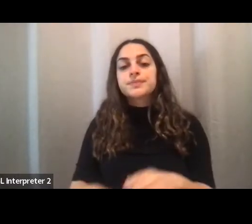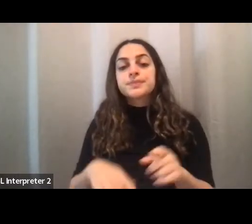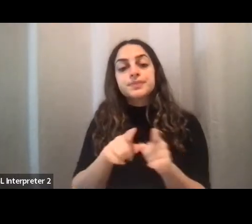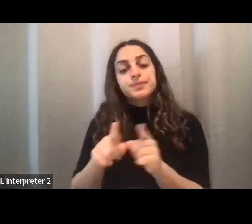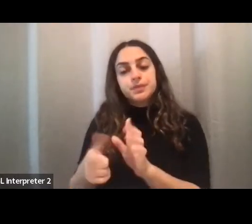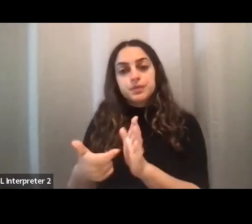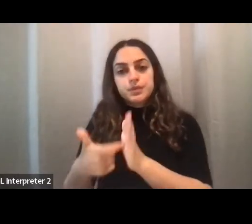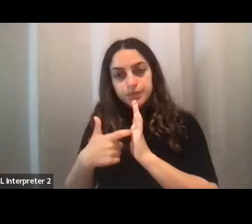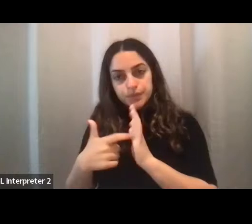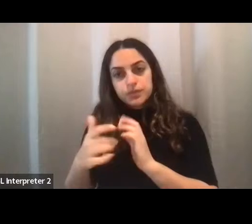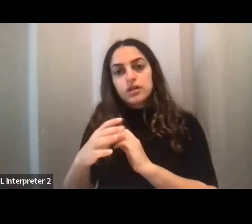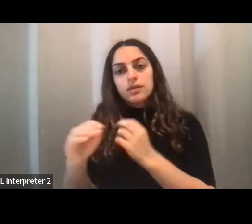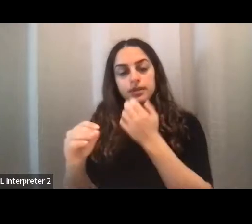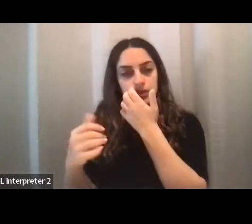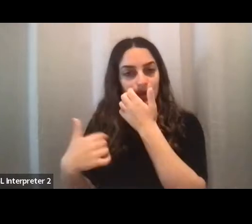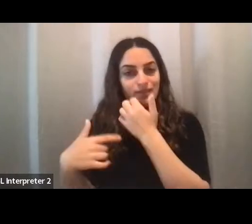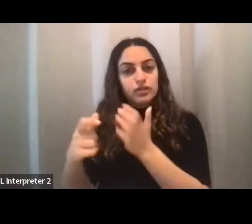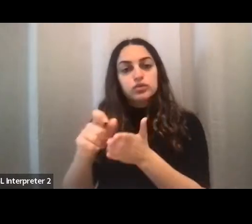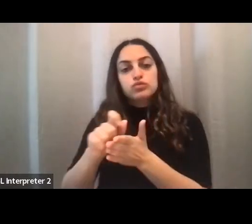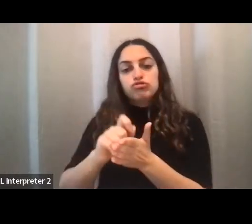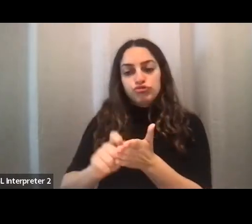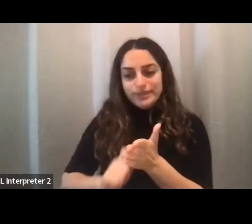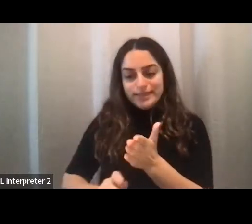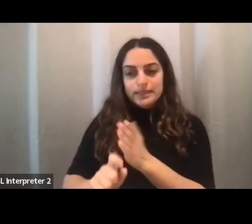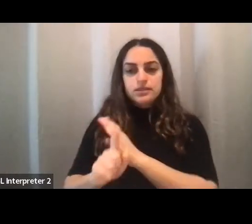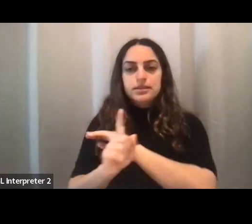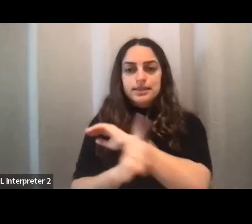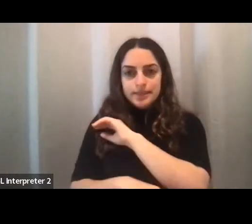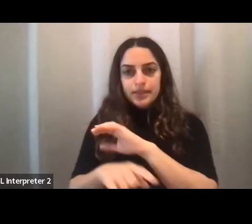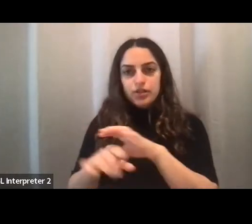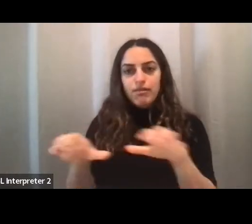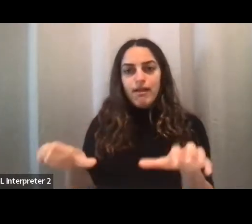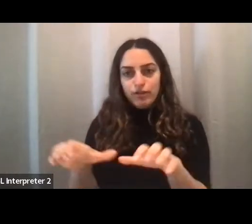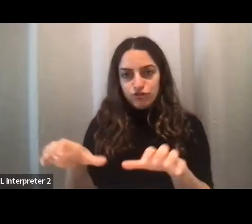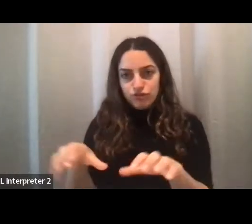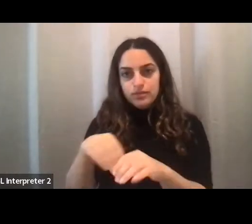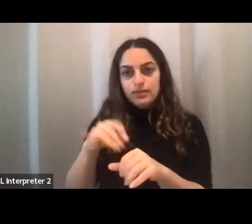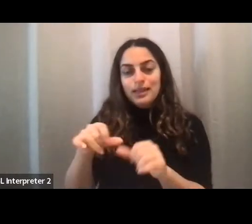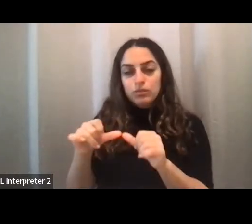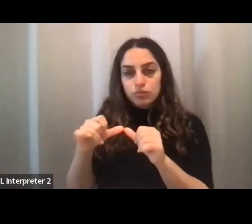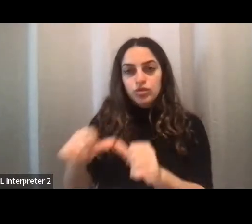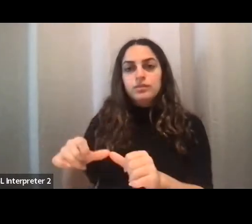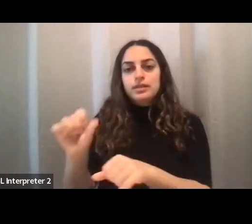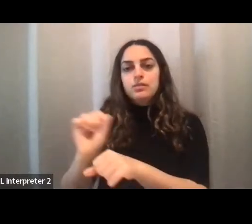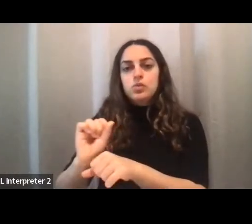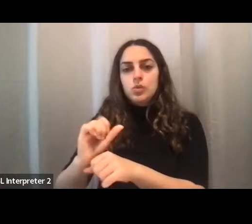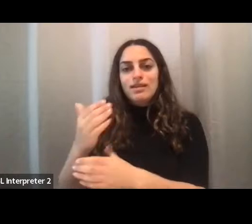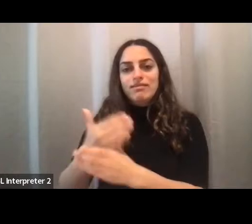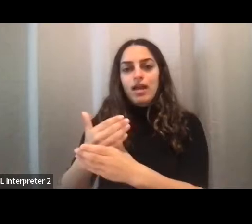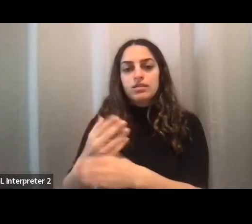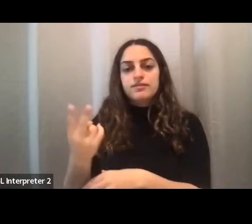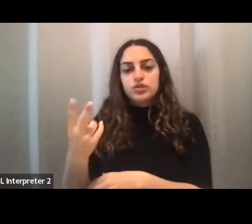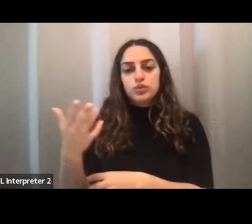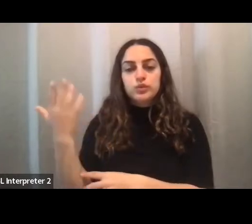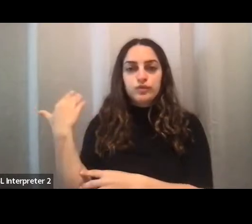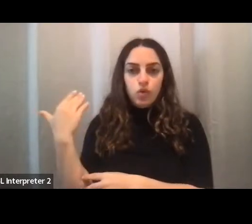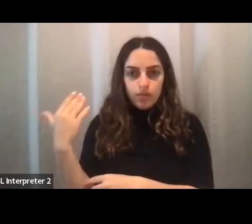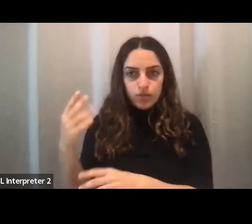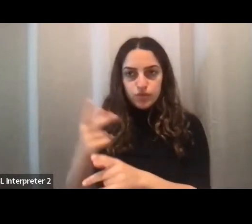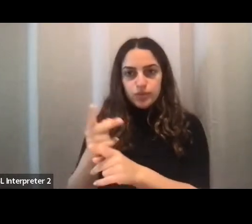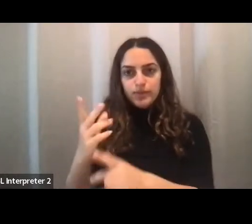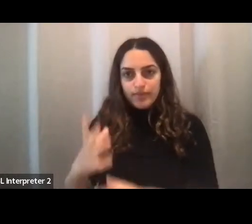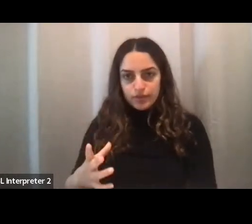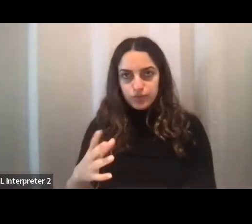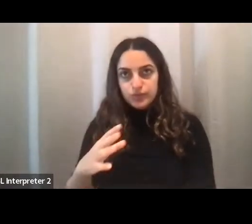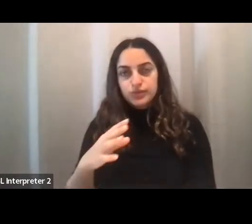company to place written disciplinary actions in the permanent employee files of two former supervisors and